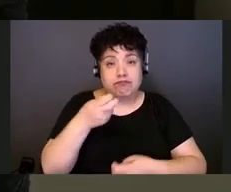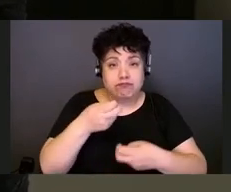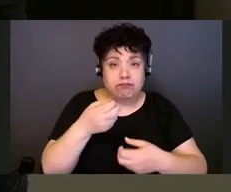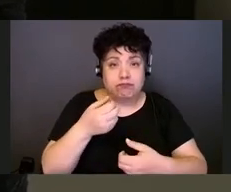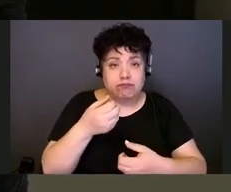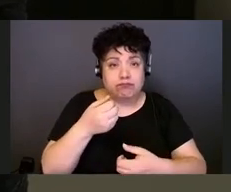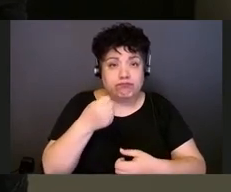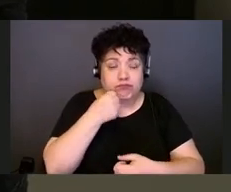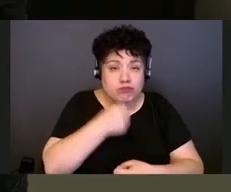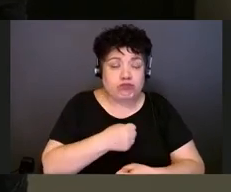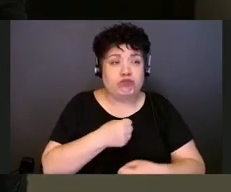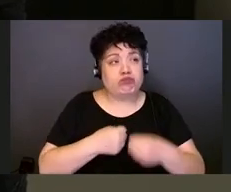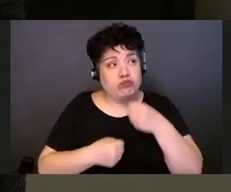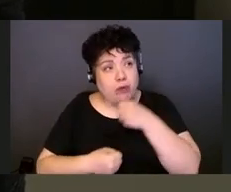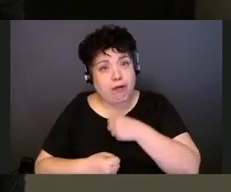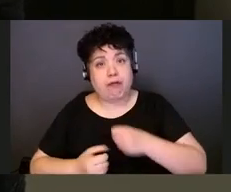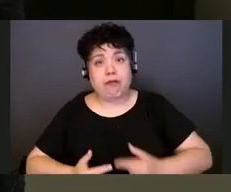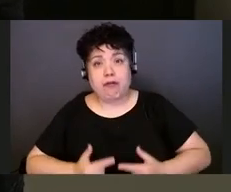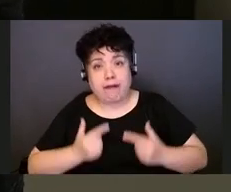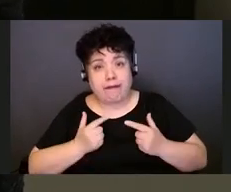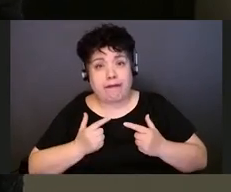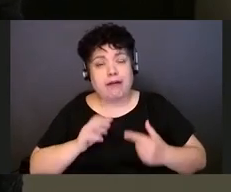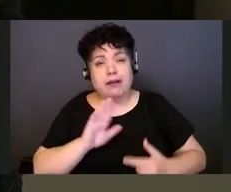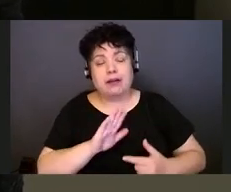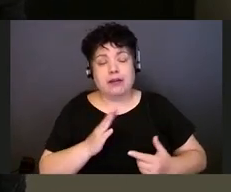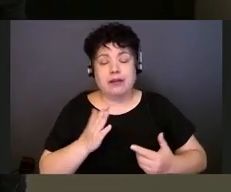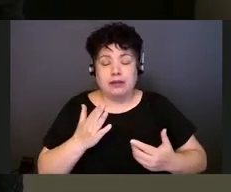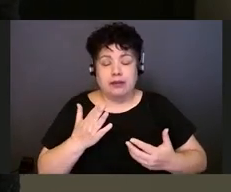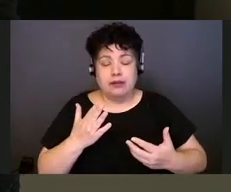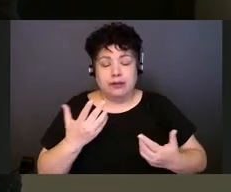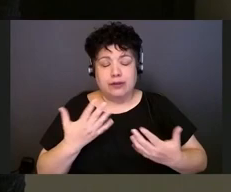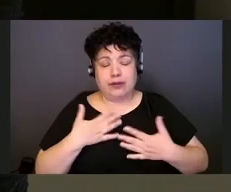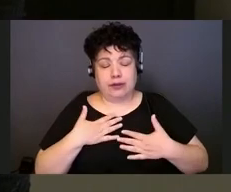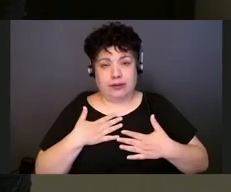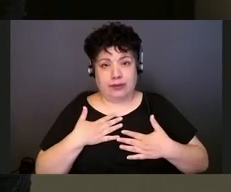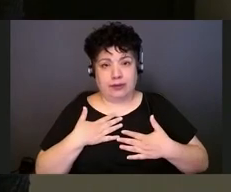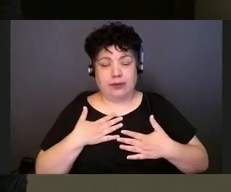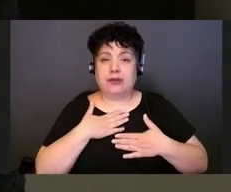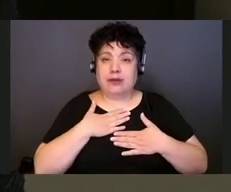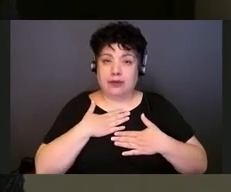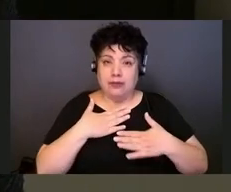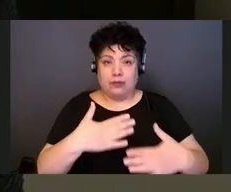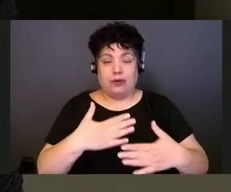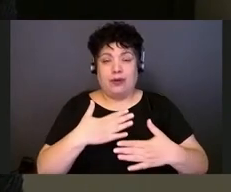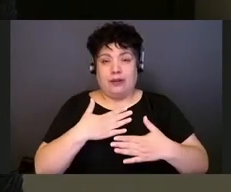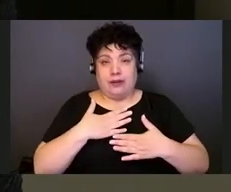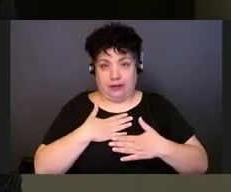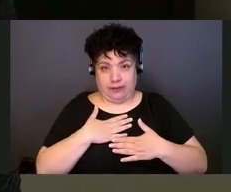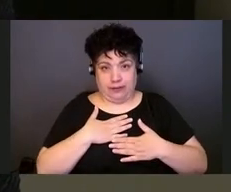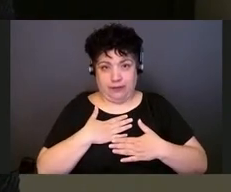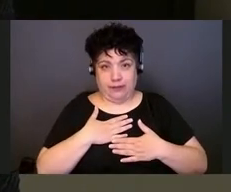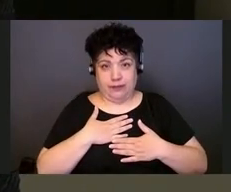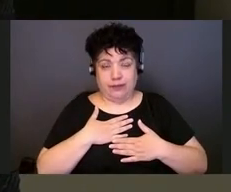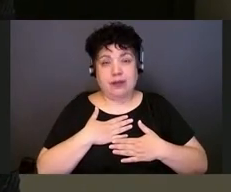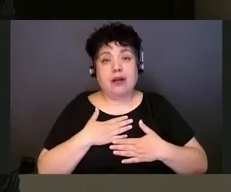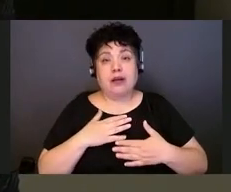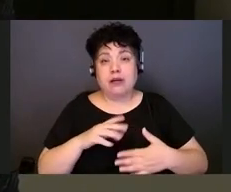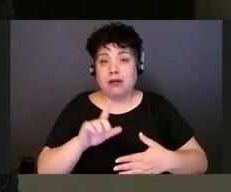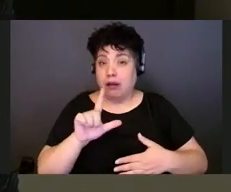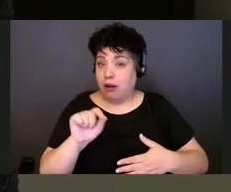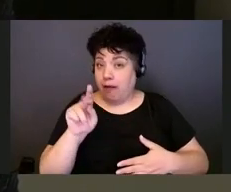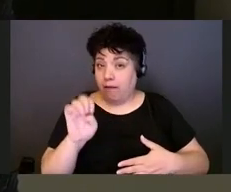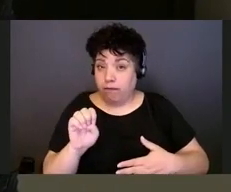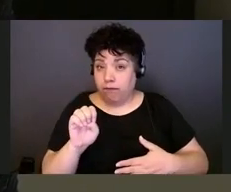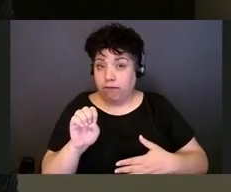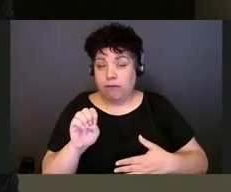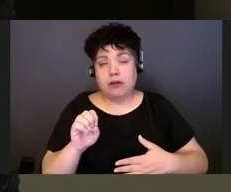to break, to breathe nice and long. Bring a feeling of love in your